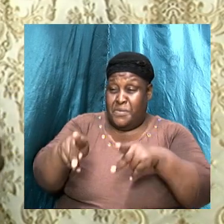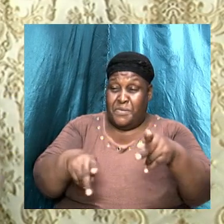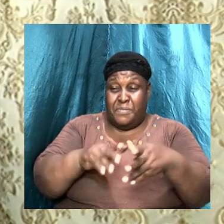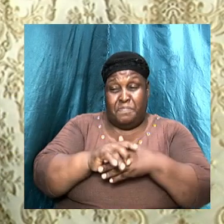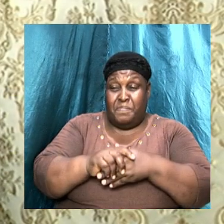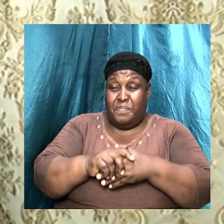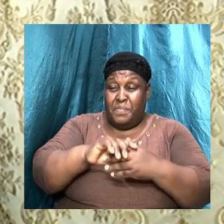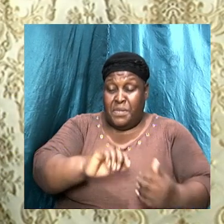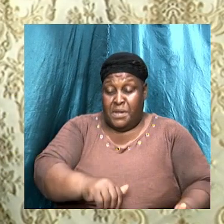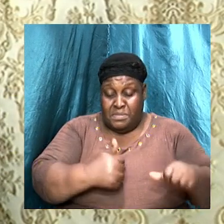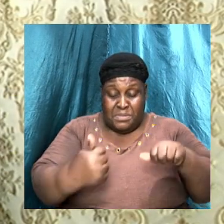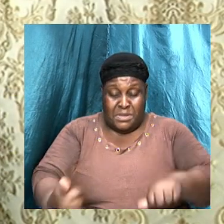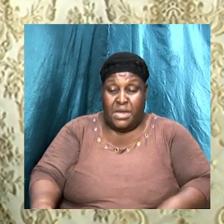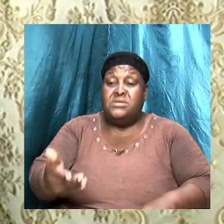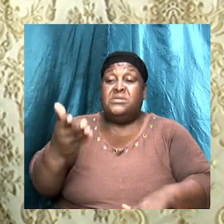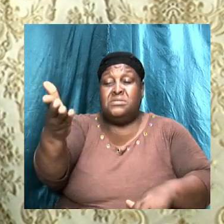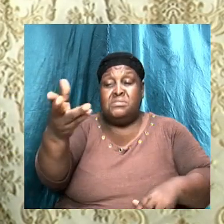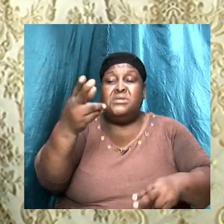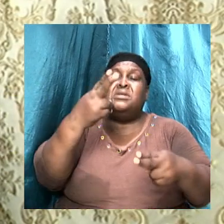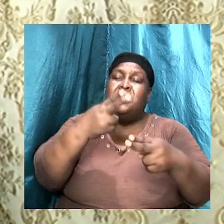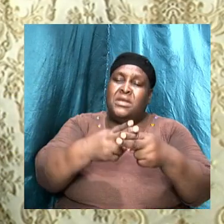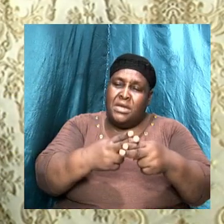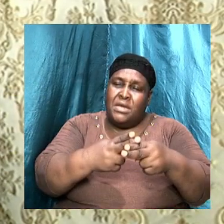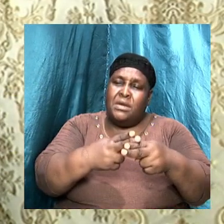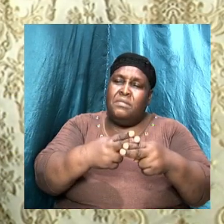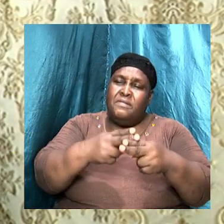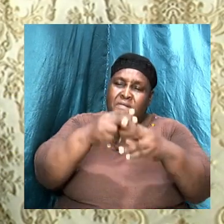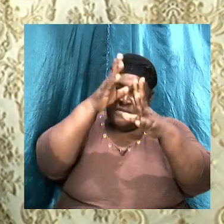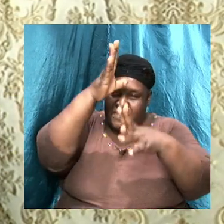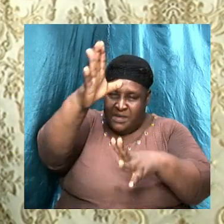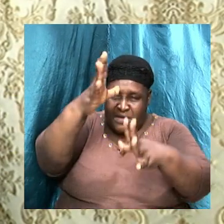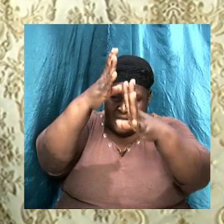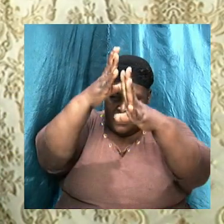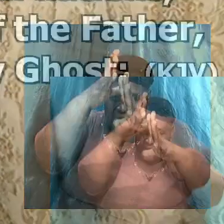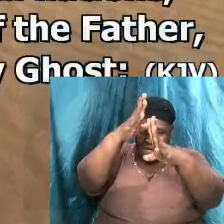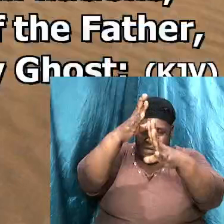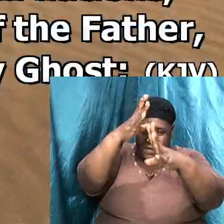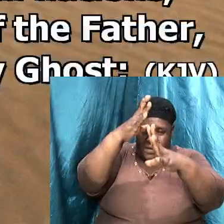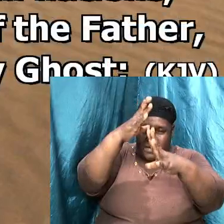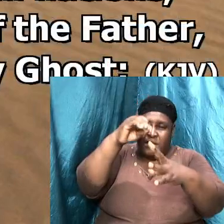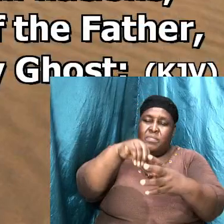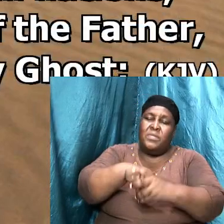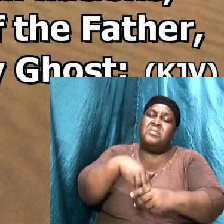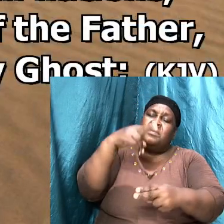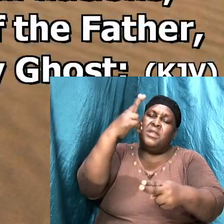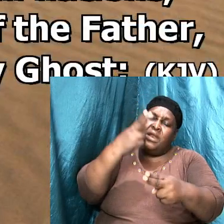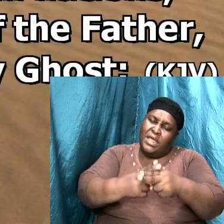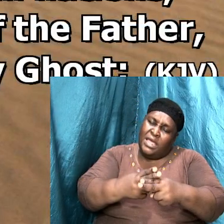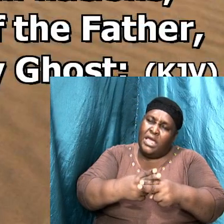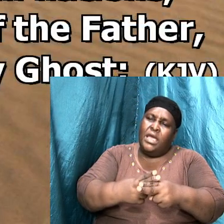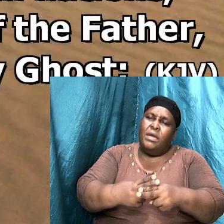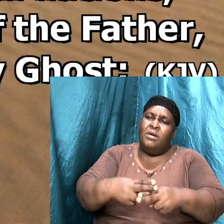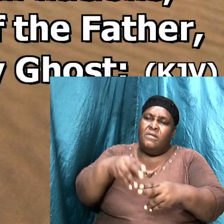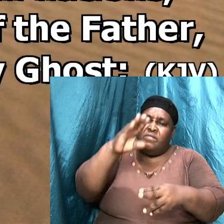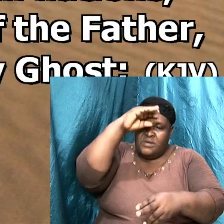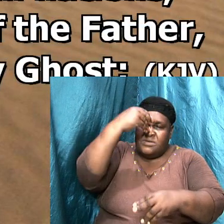baptizing them in the name of the Father, of the Son,